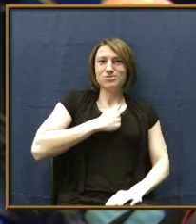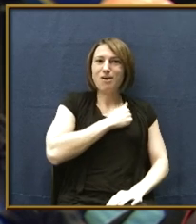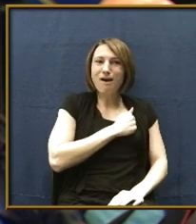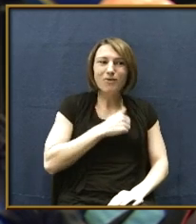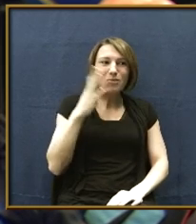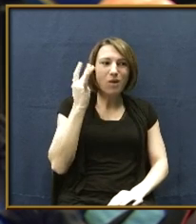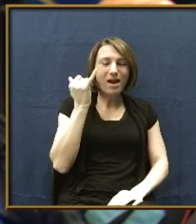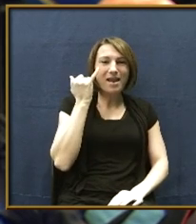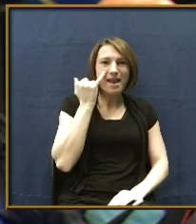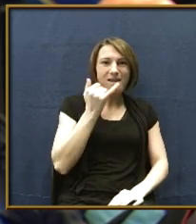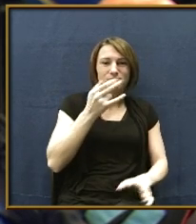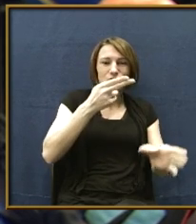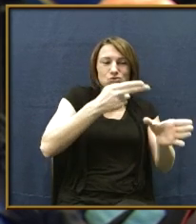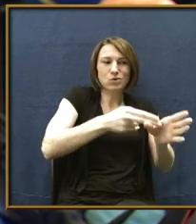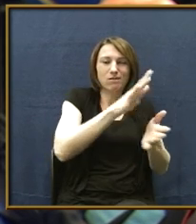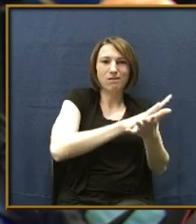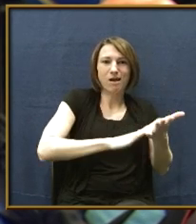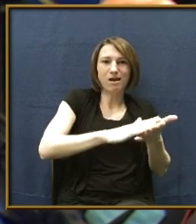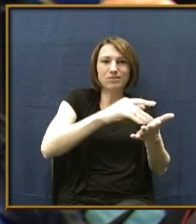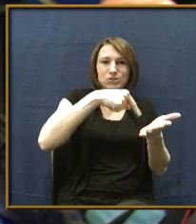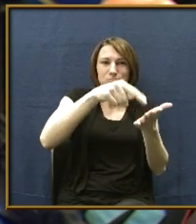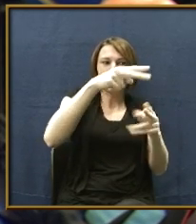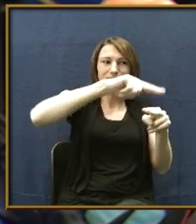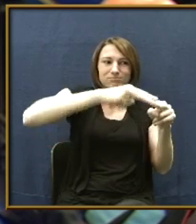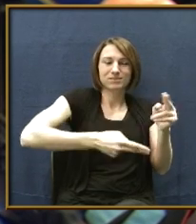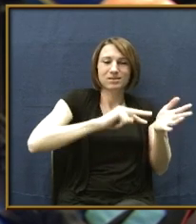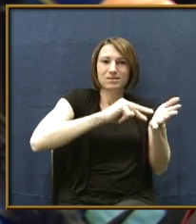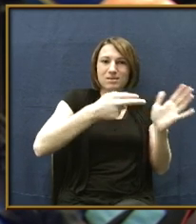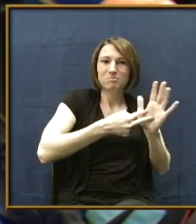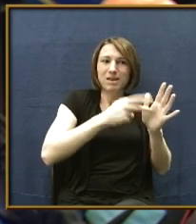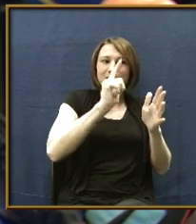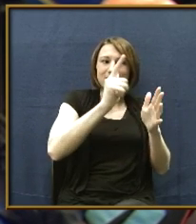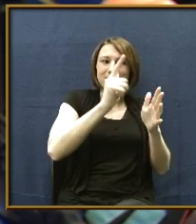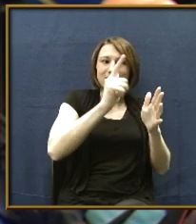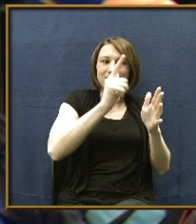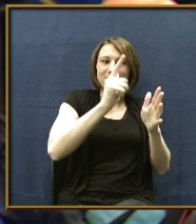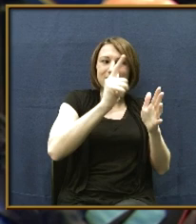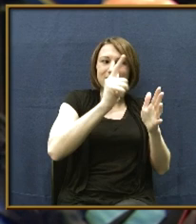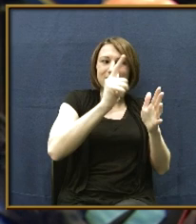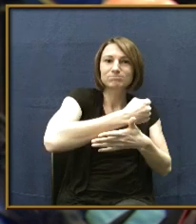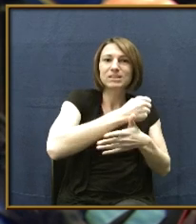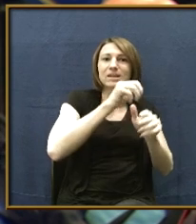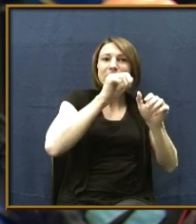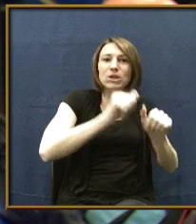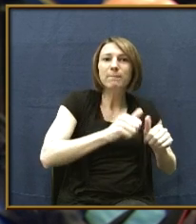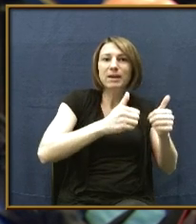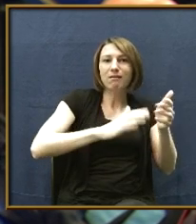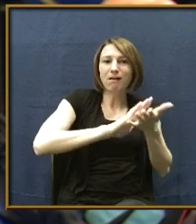let that opportunity pass. I never forgot his story.